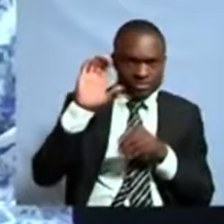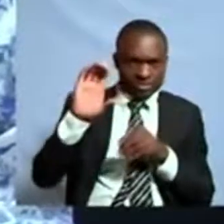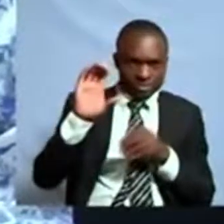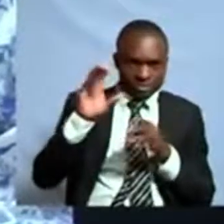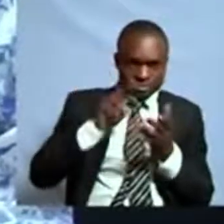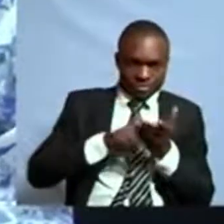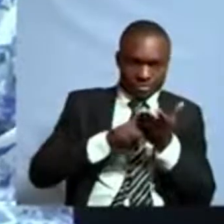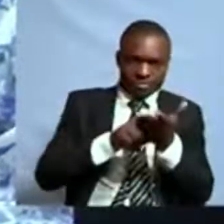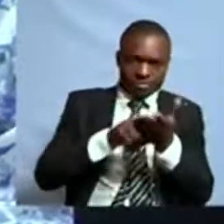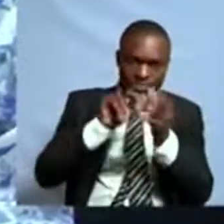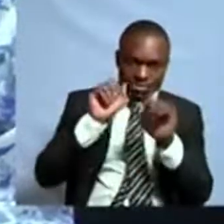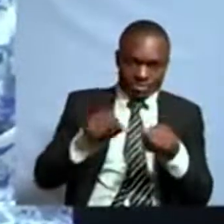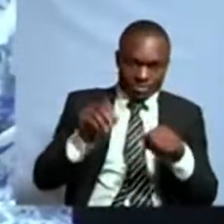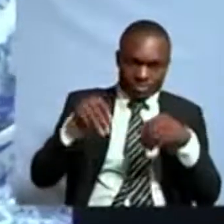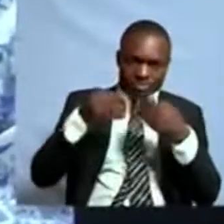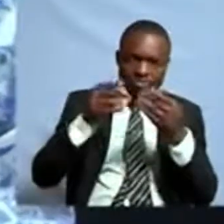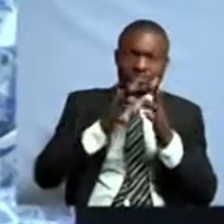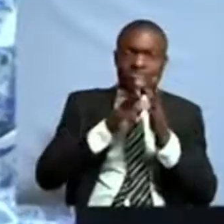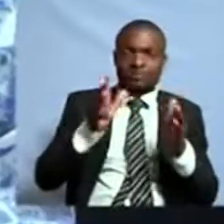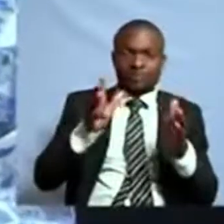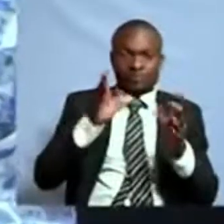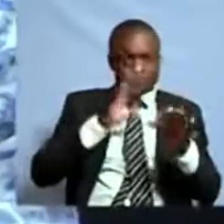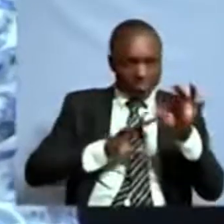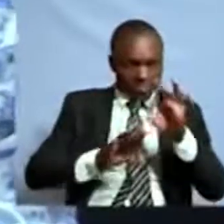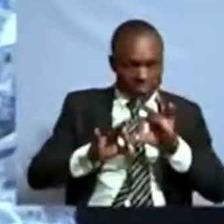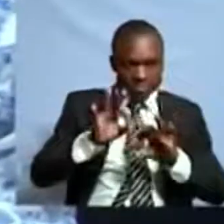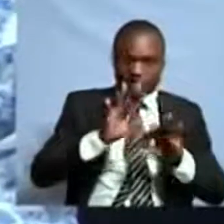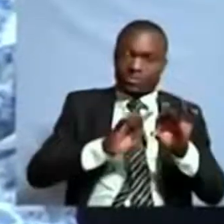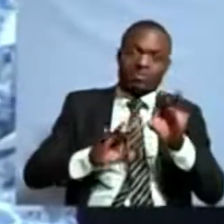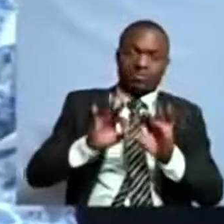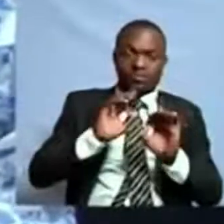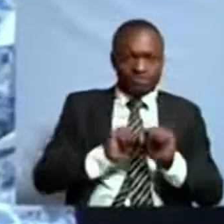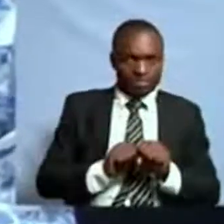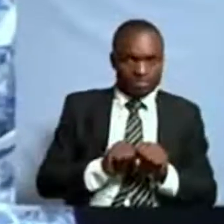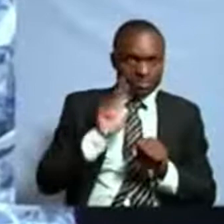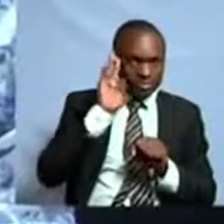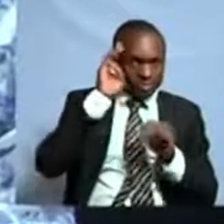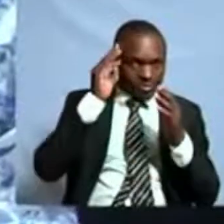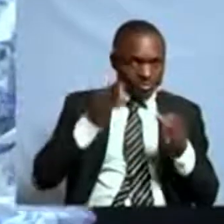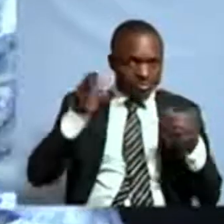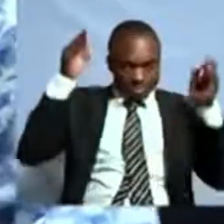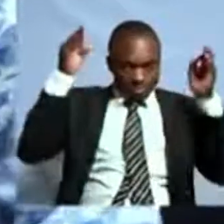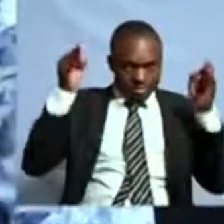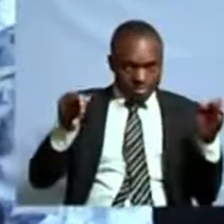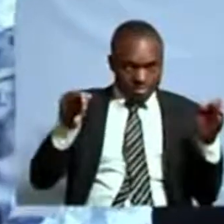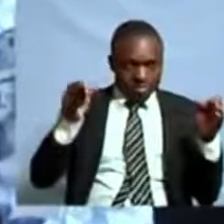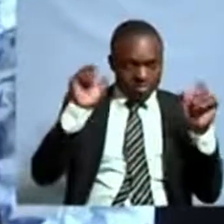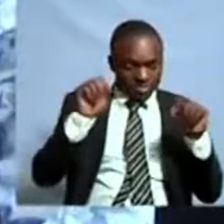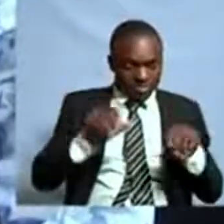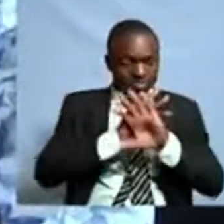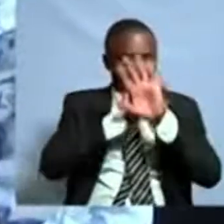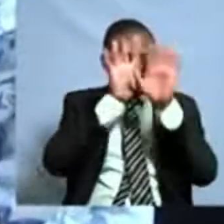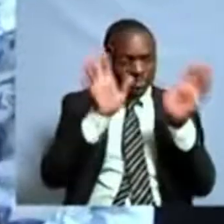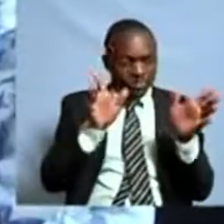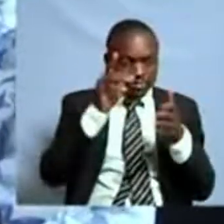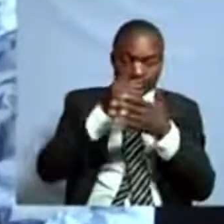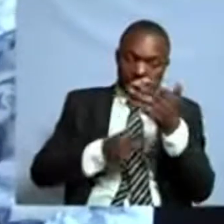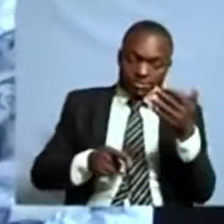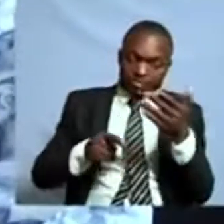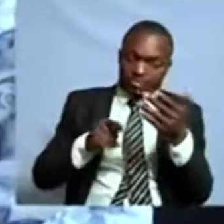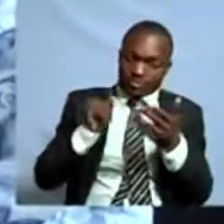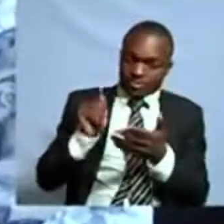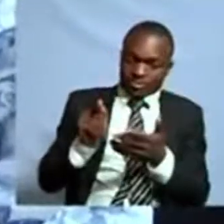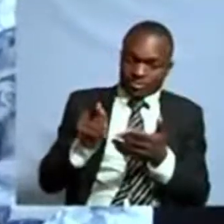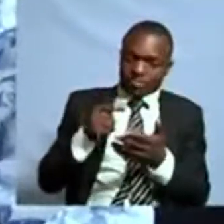it be given much further examination, and also perhaps the Ministry of Justice and the drafters can be clear on exactly what is intended